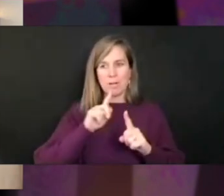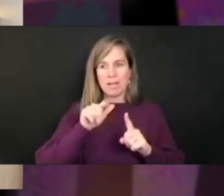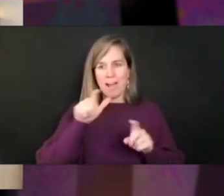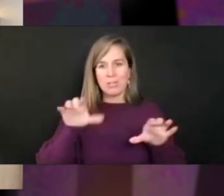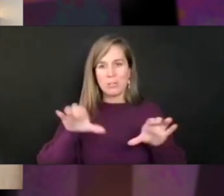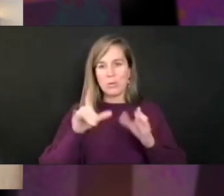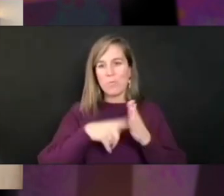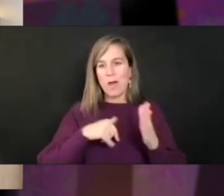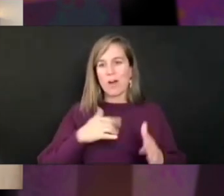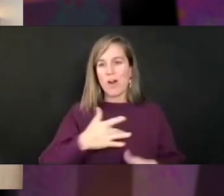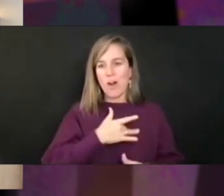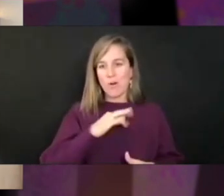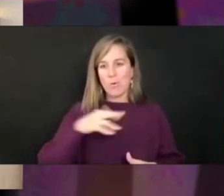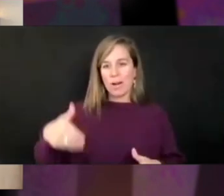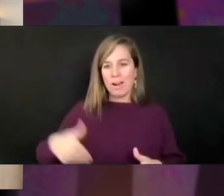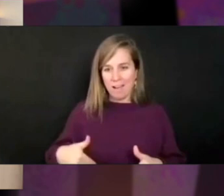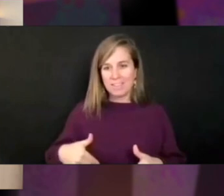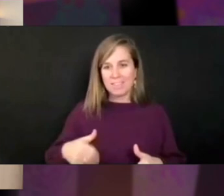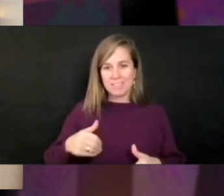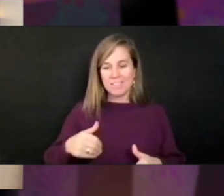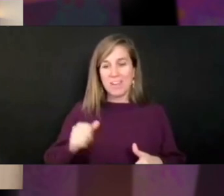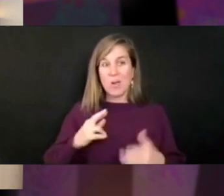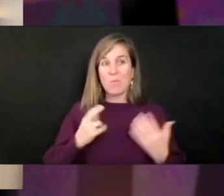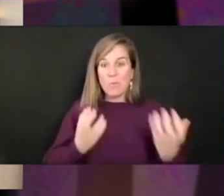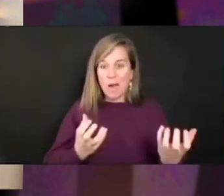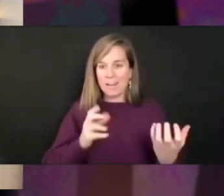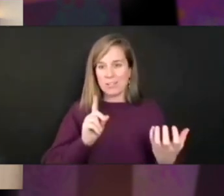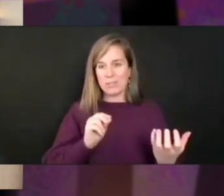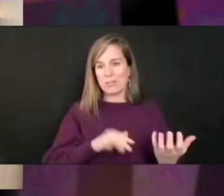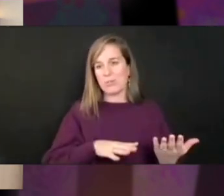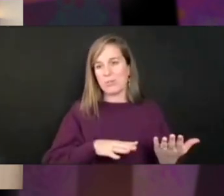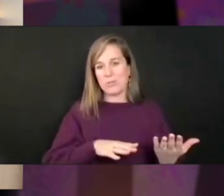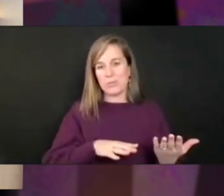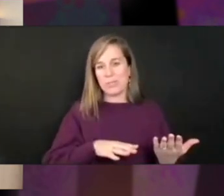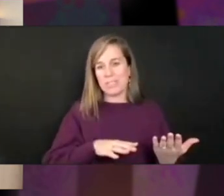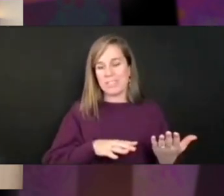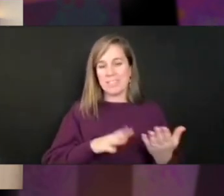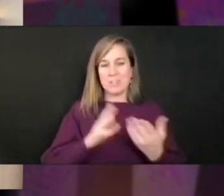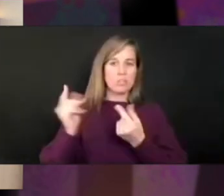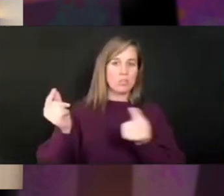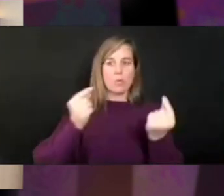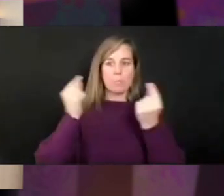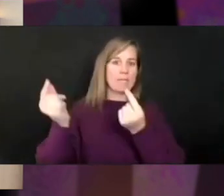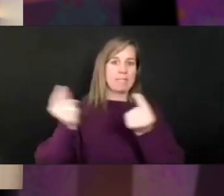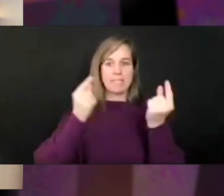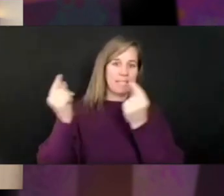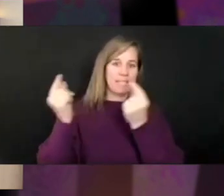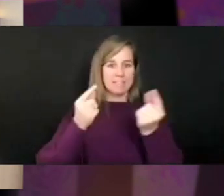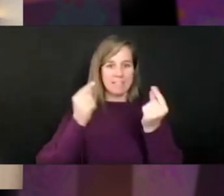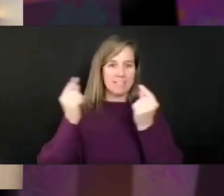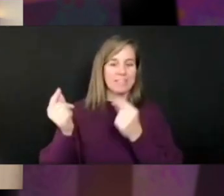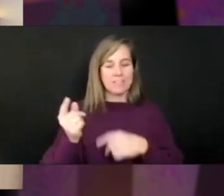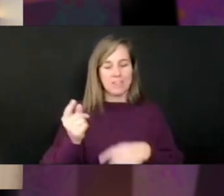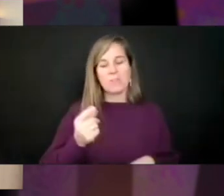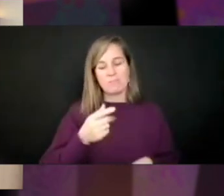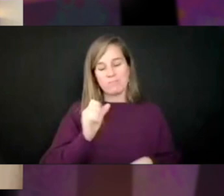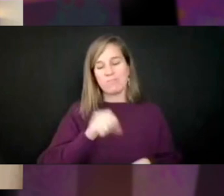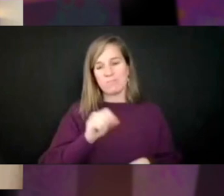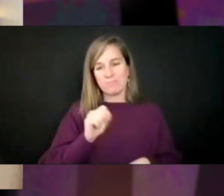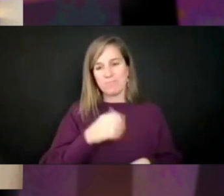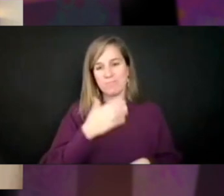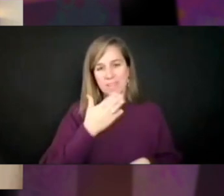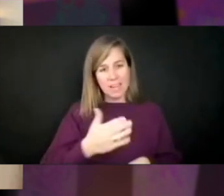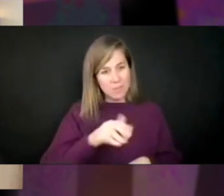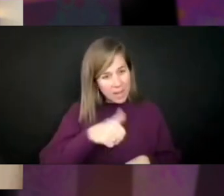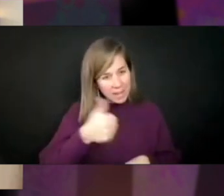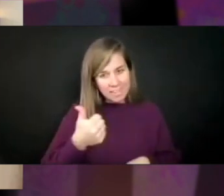our guts, our instincts are yearning to do in the midst of all that busyness. Thanks for that invitation. Is there anything else you